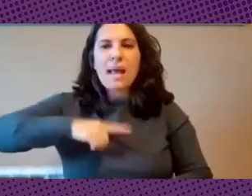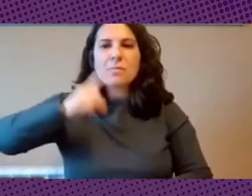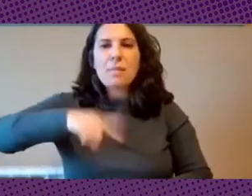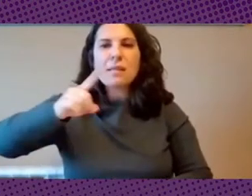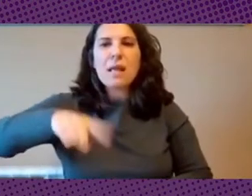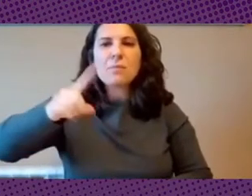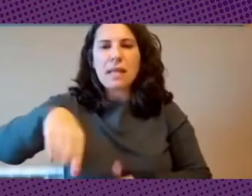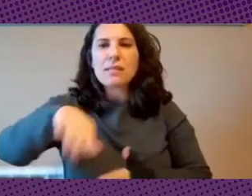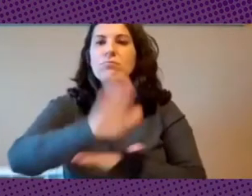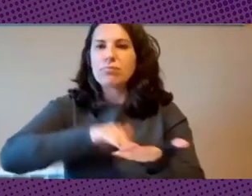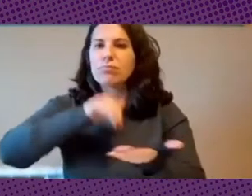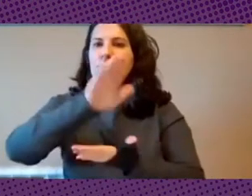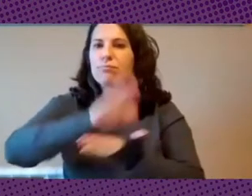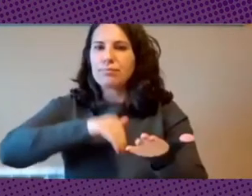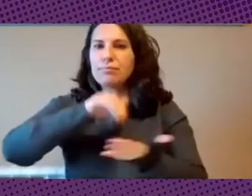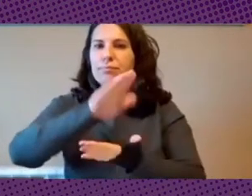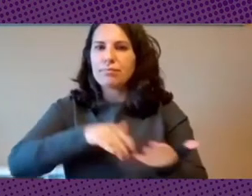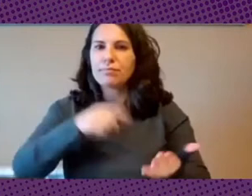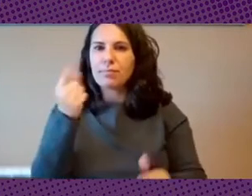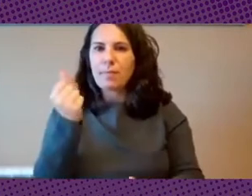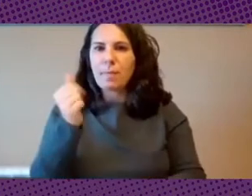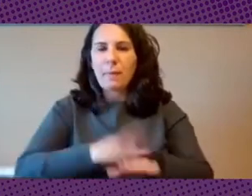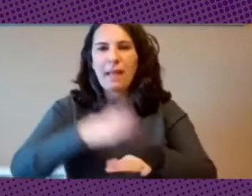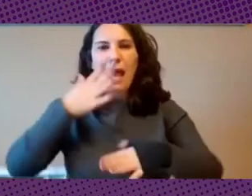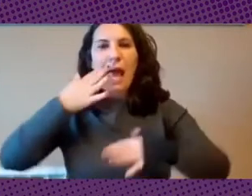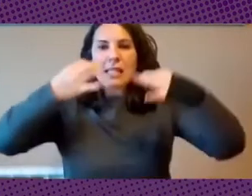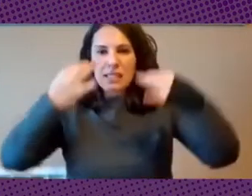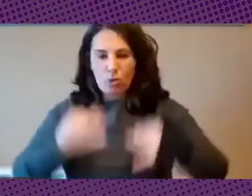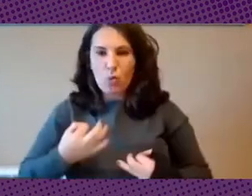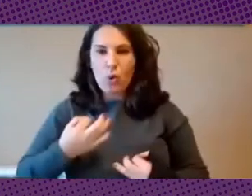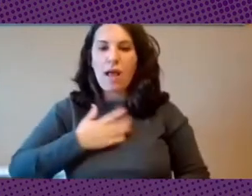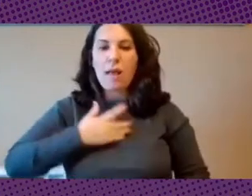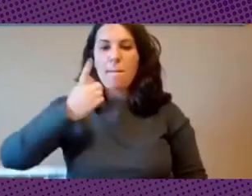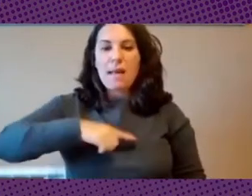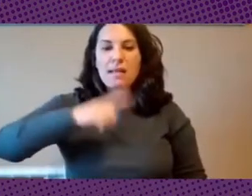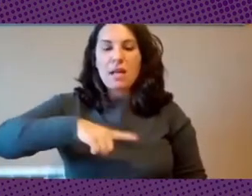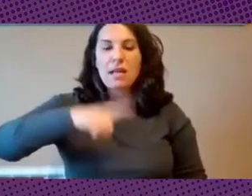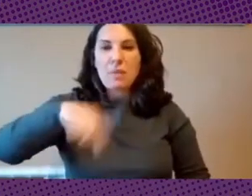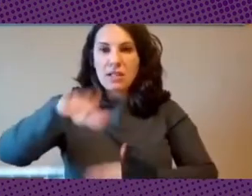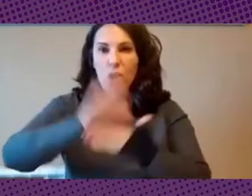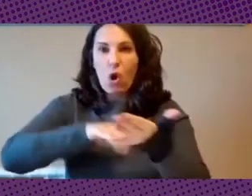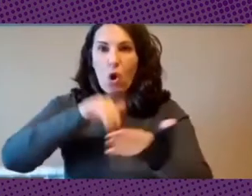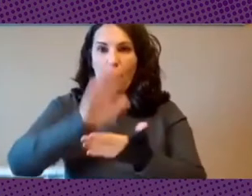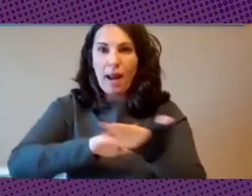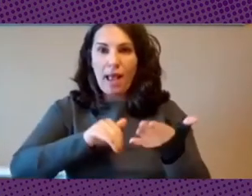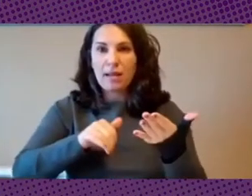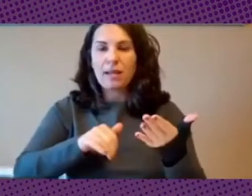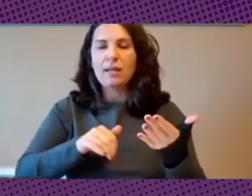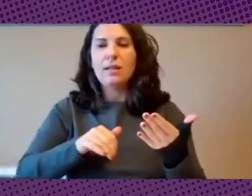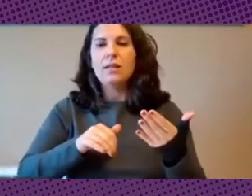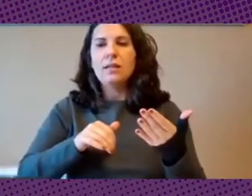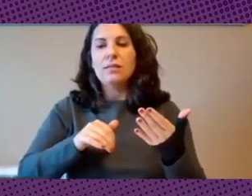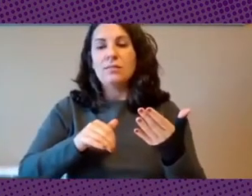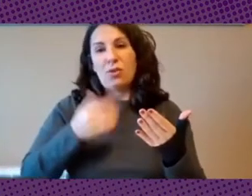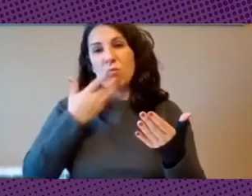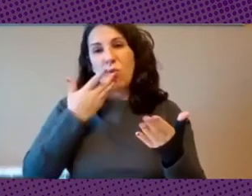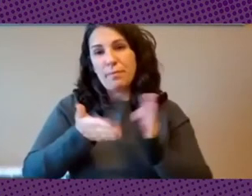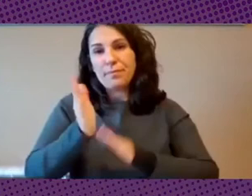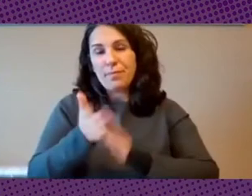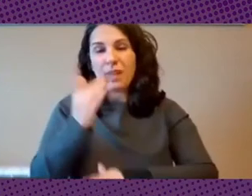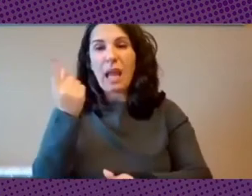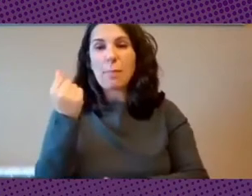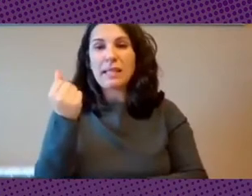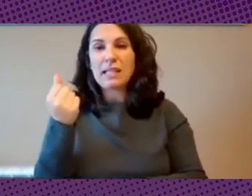you get paid every month, the turn towards digital capitalism is important. And I will show you more examples in a second,